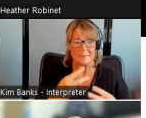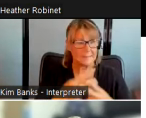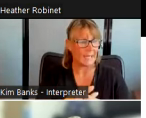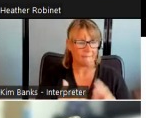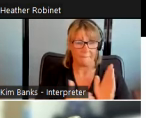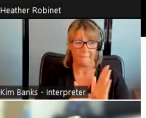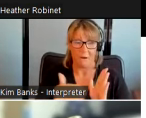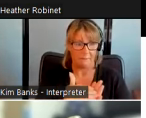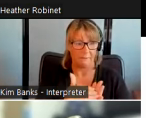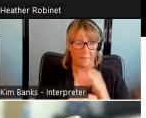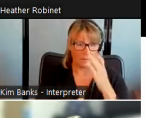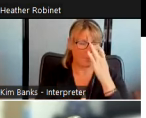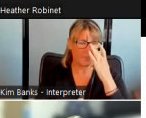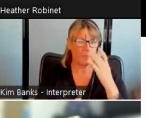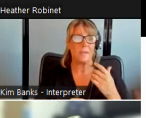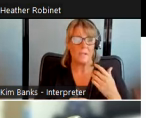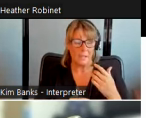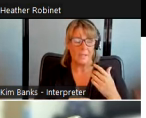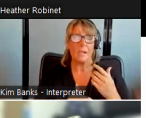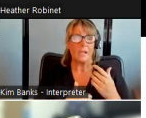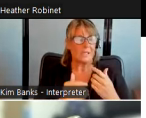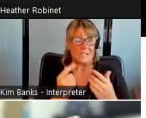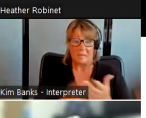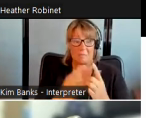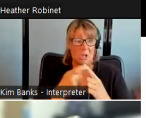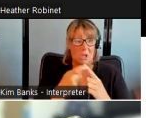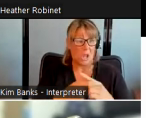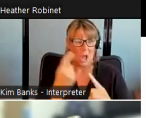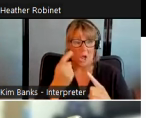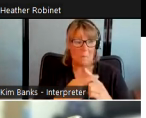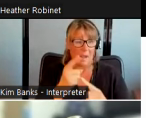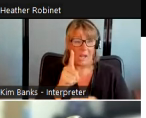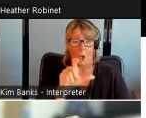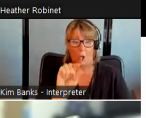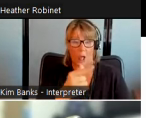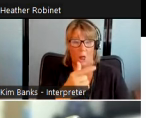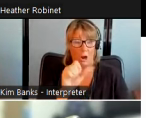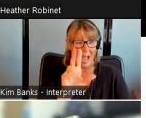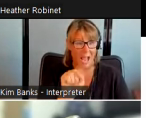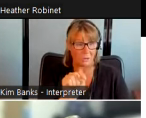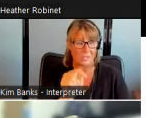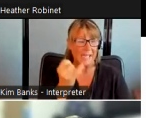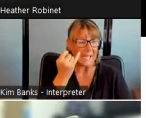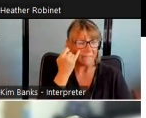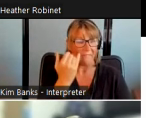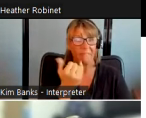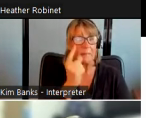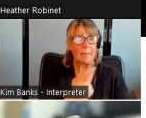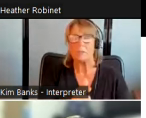often. You will get logged out automatically after about 15 minutes of complete inaction.